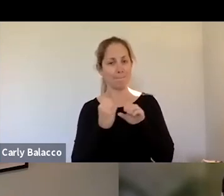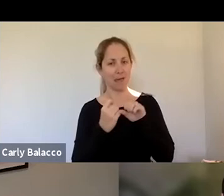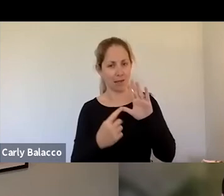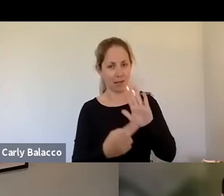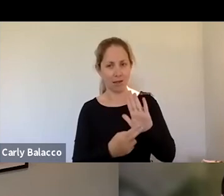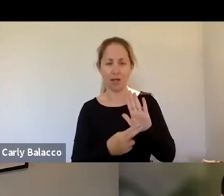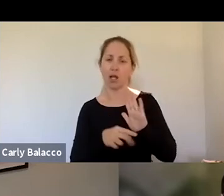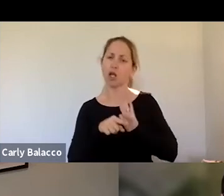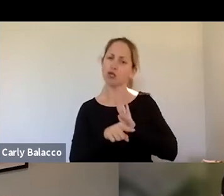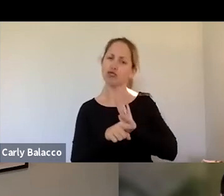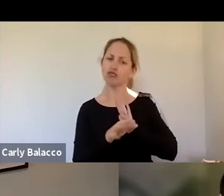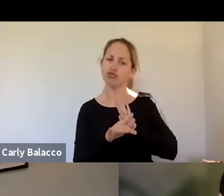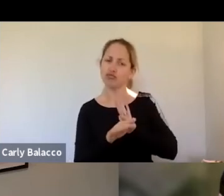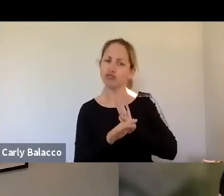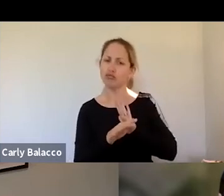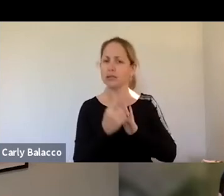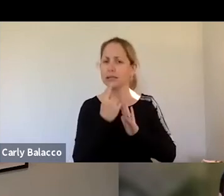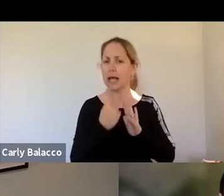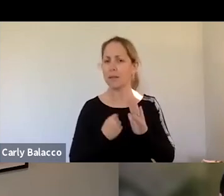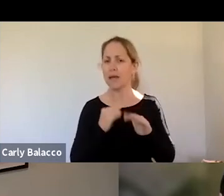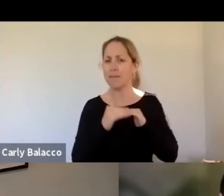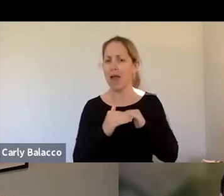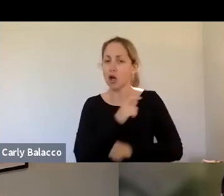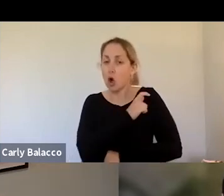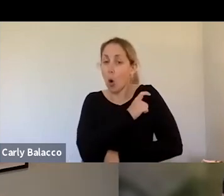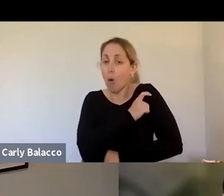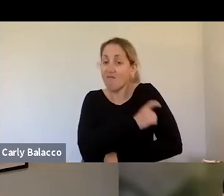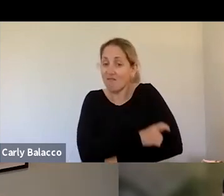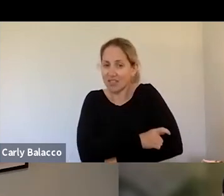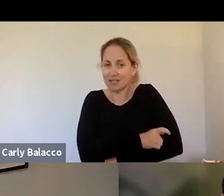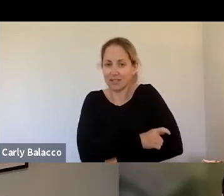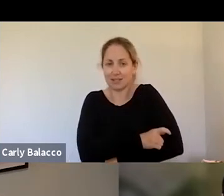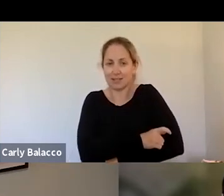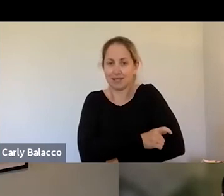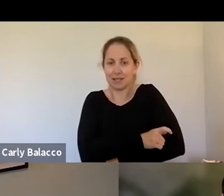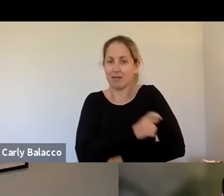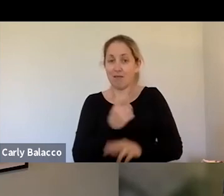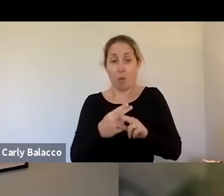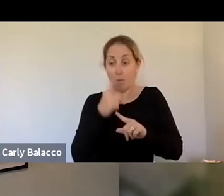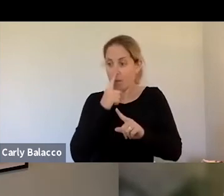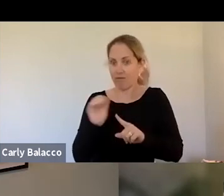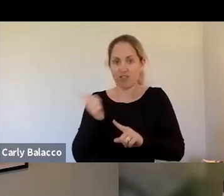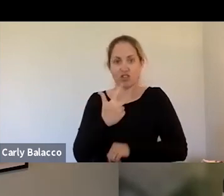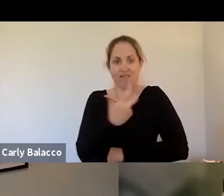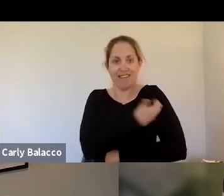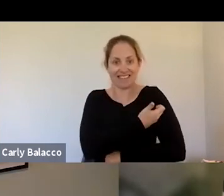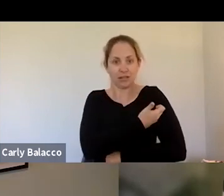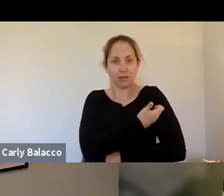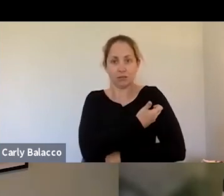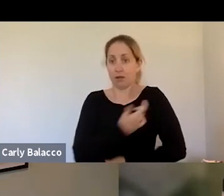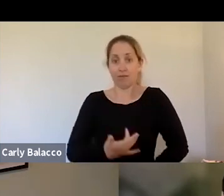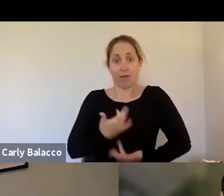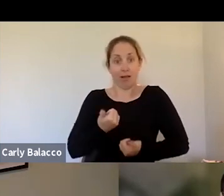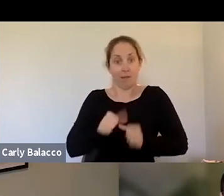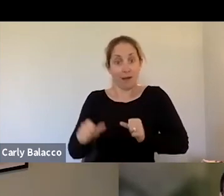bit on kind of confidence levels among vaccinated folks. So here in Australia, the latest figures